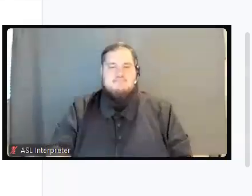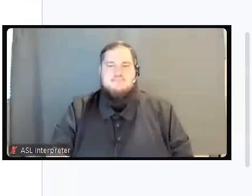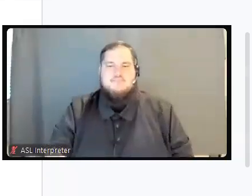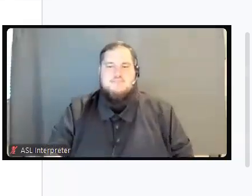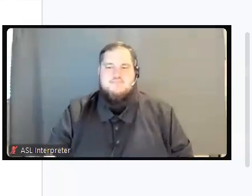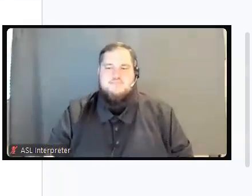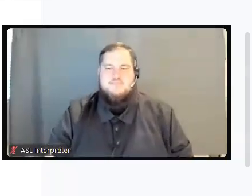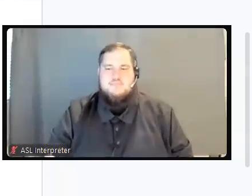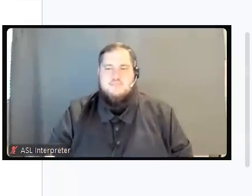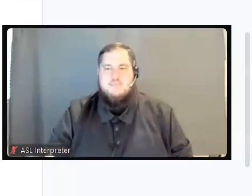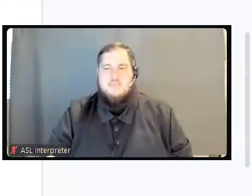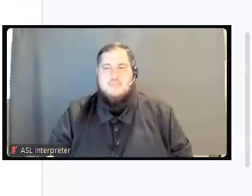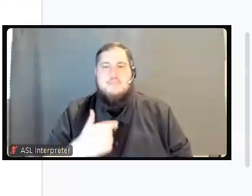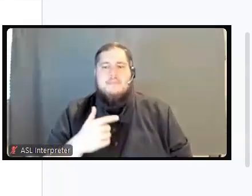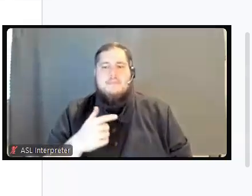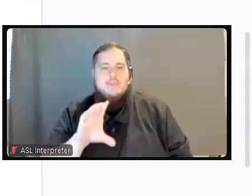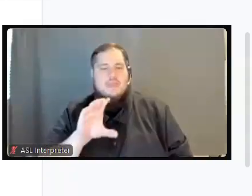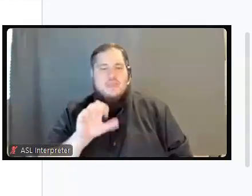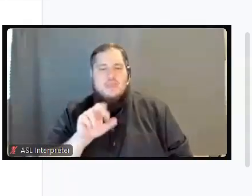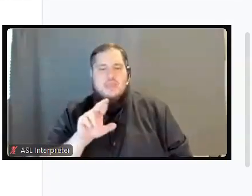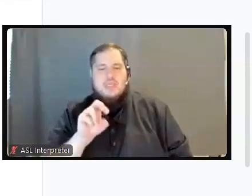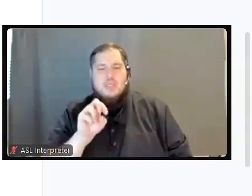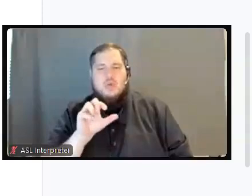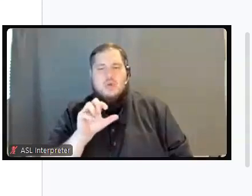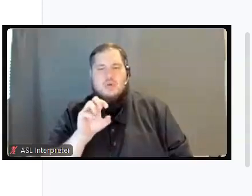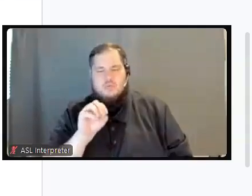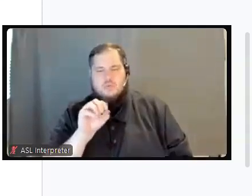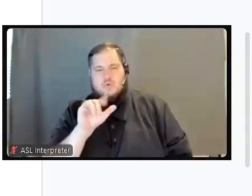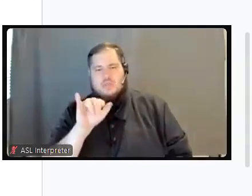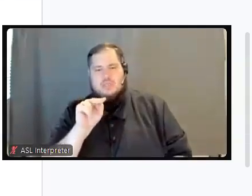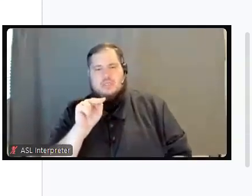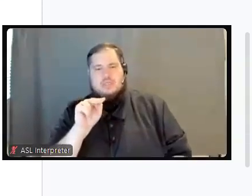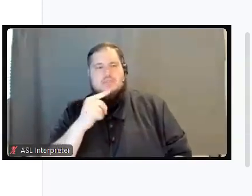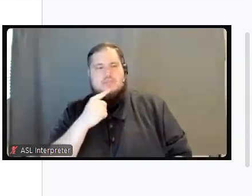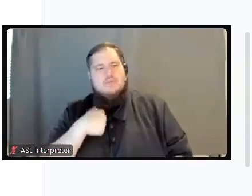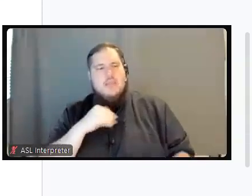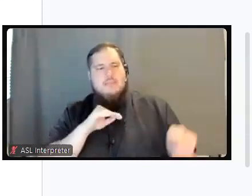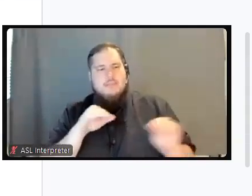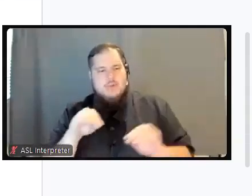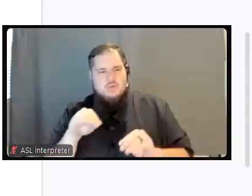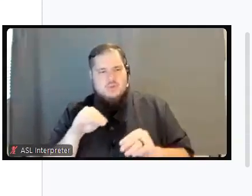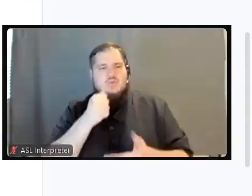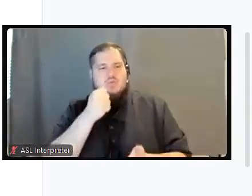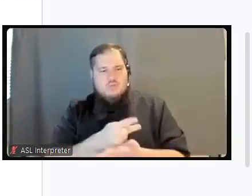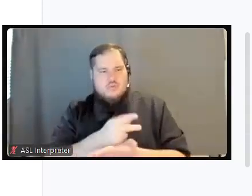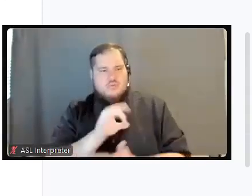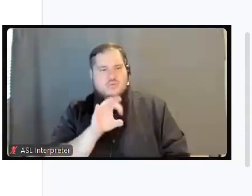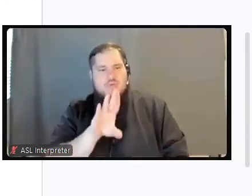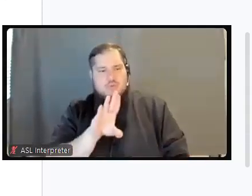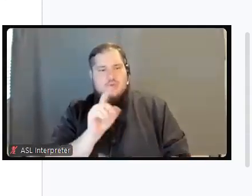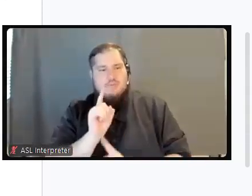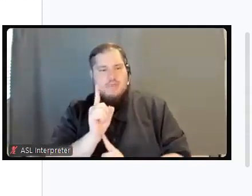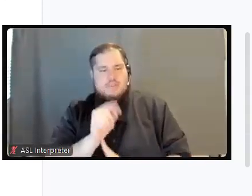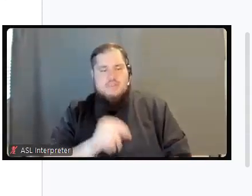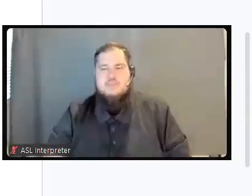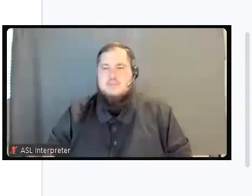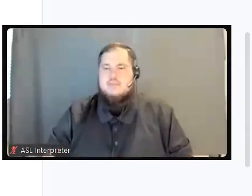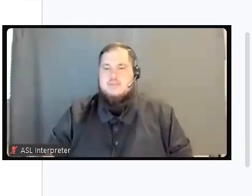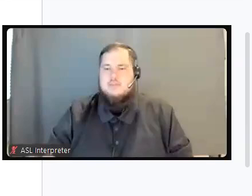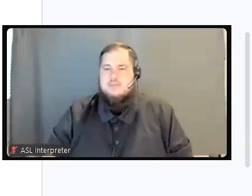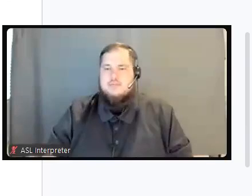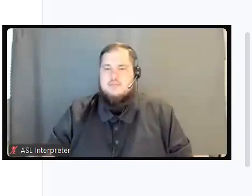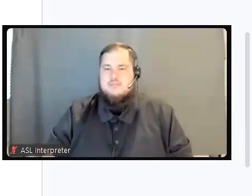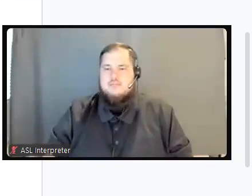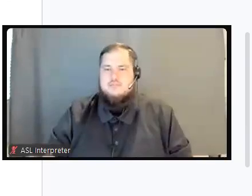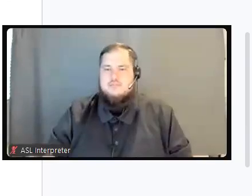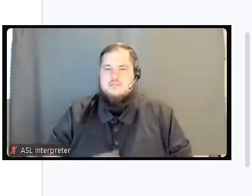I make a motion that we approve the February minutes. I need a second. Second the